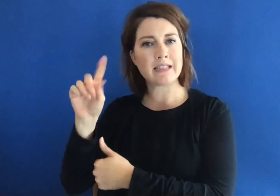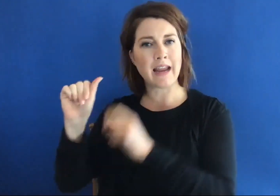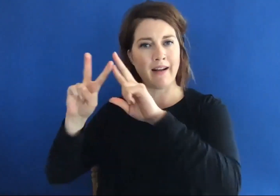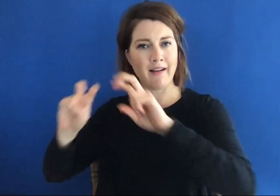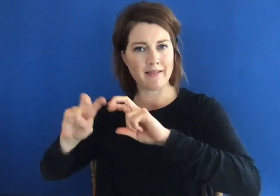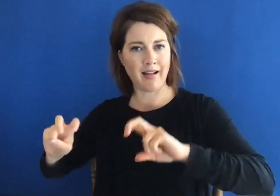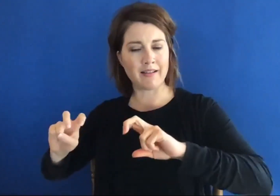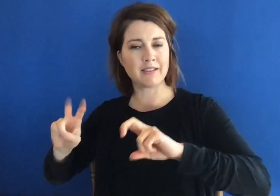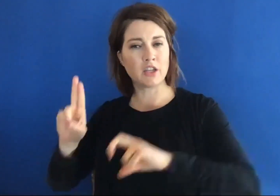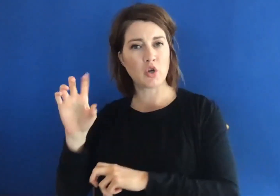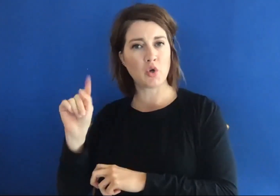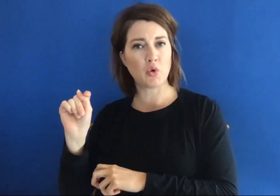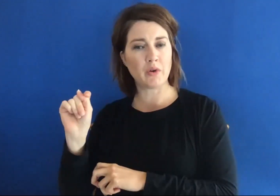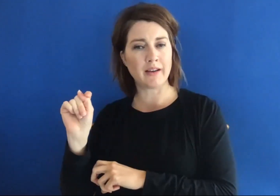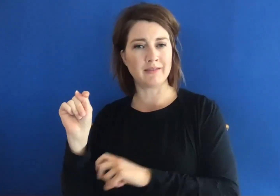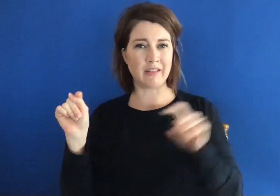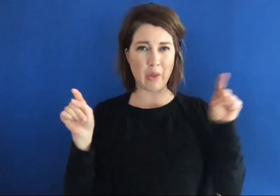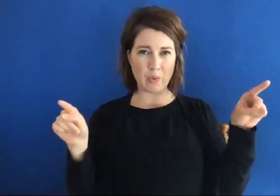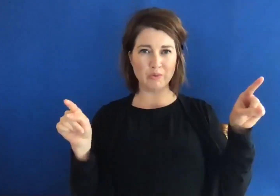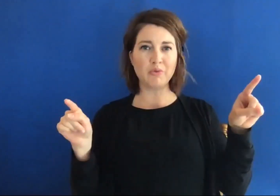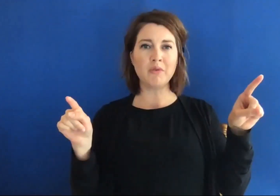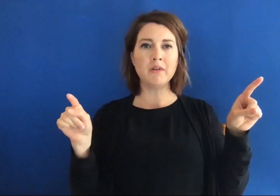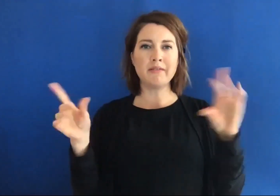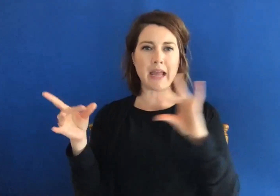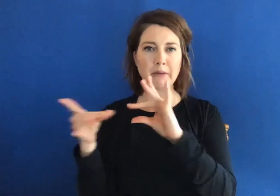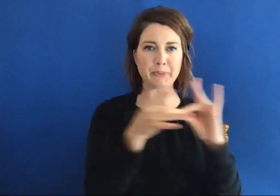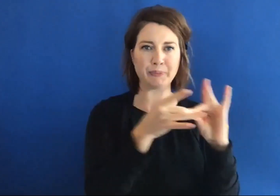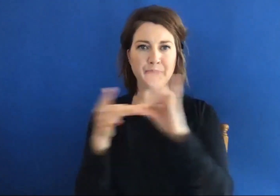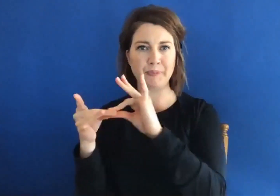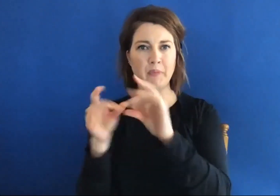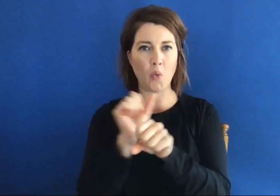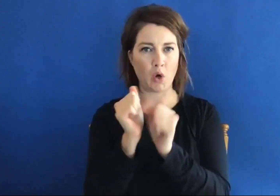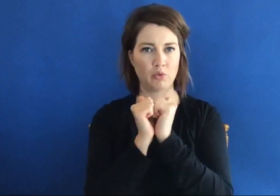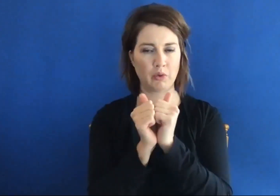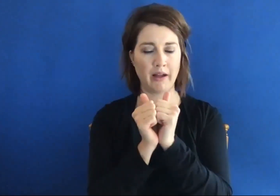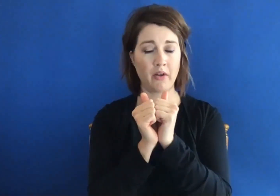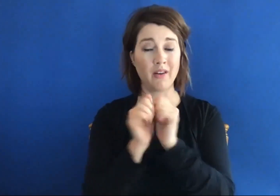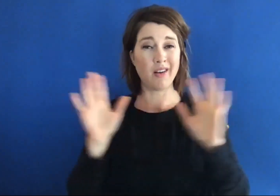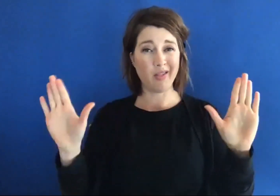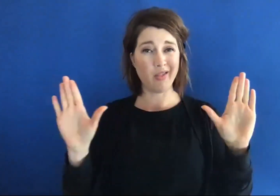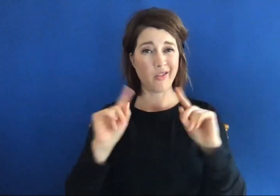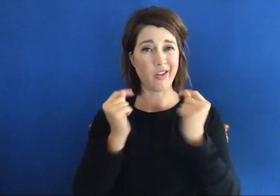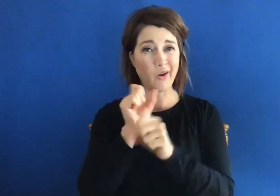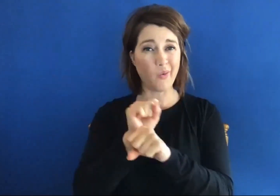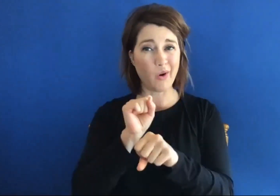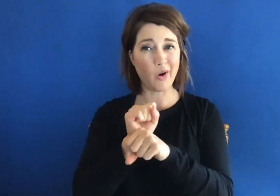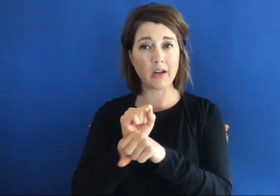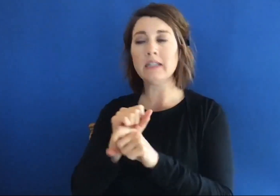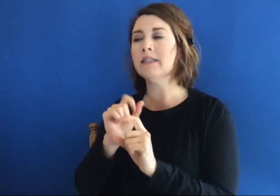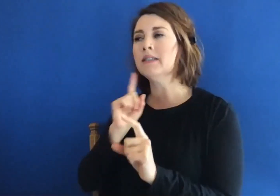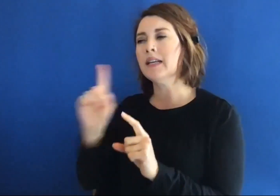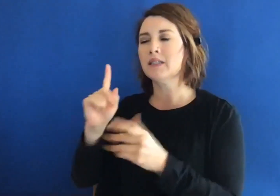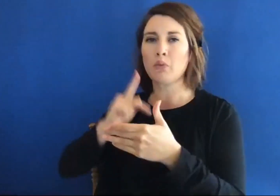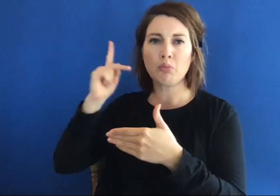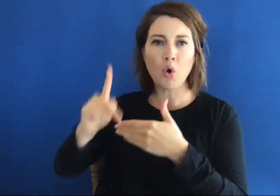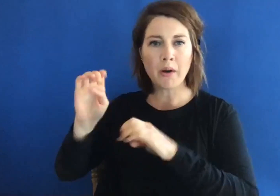and works closely with Commissioner Schultz. The work that Chris and his team conduct is critical in overseeing program evaluation and